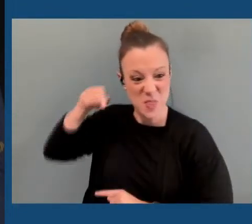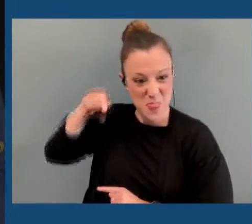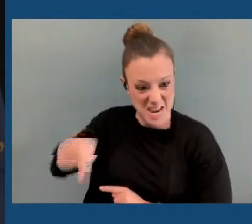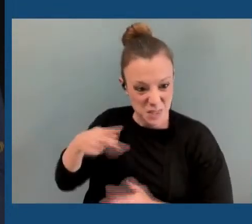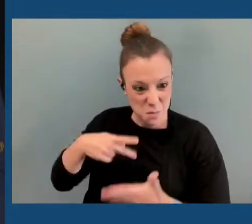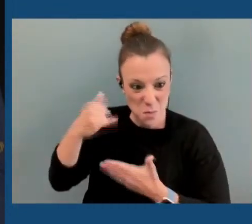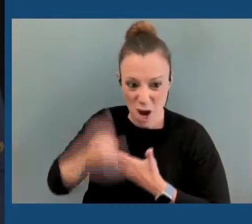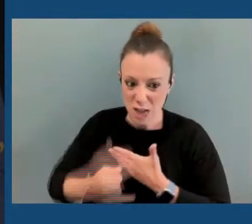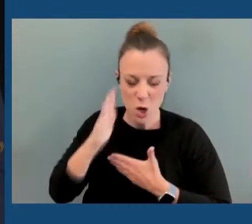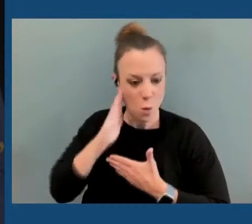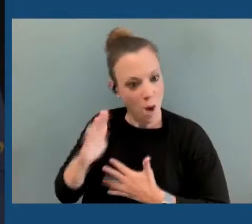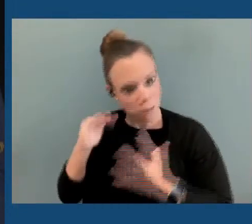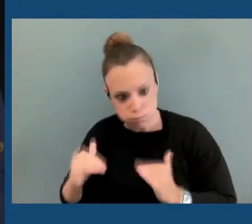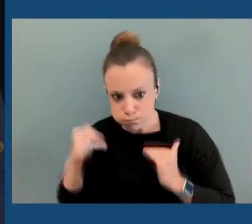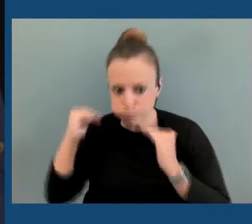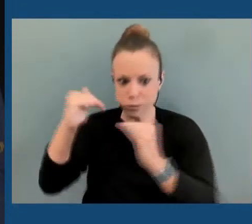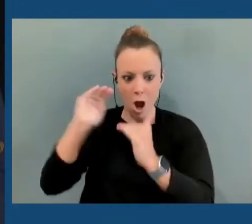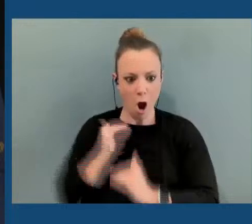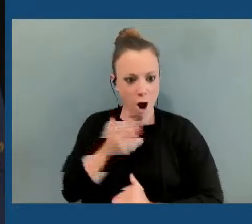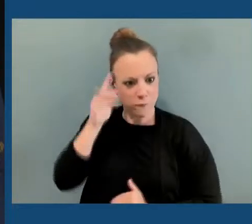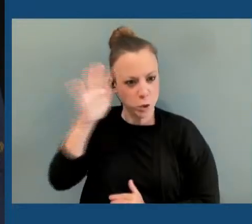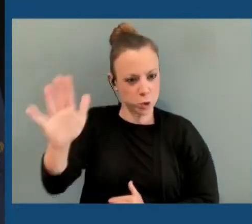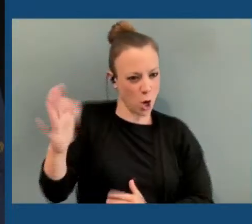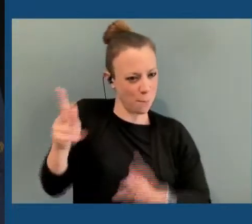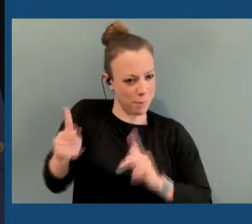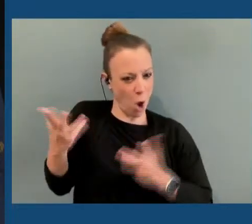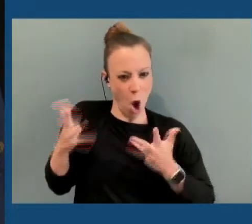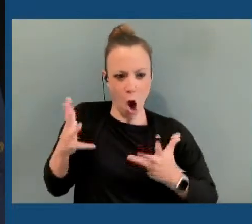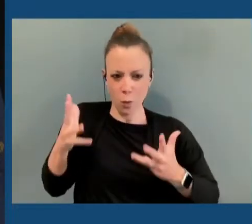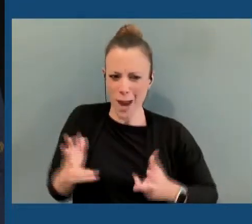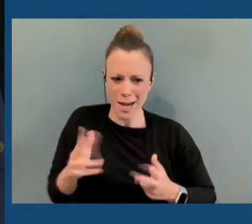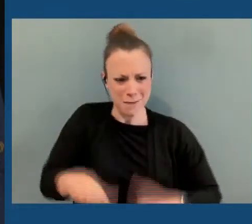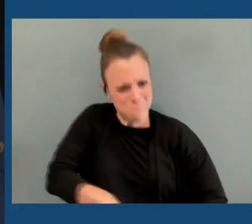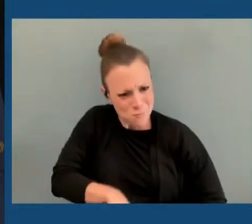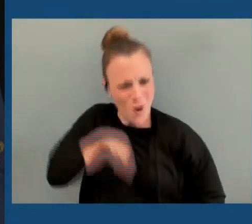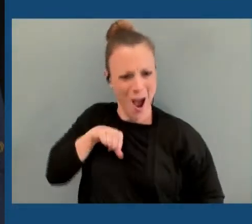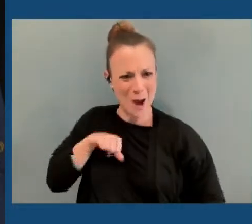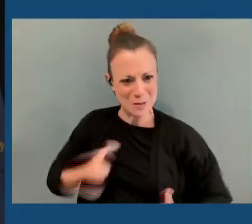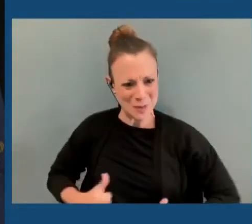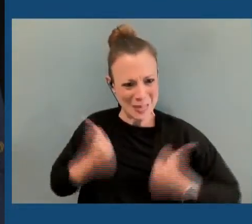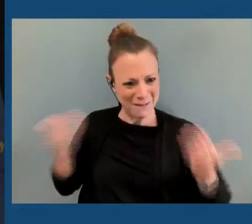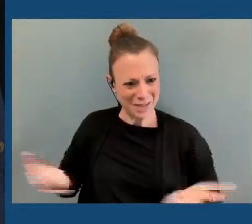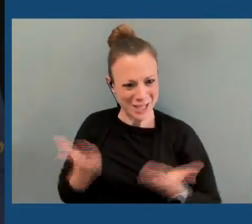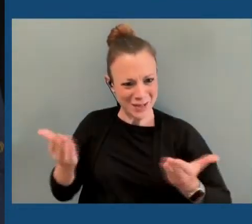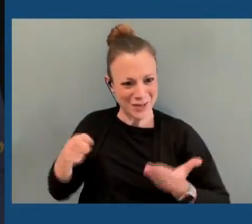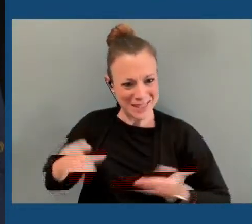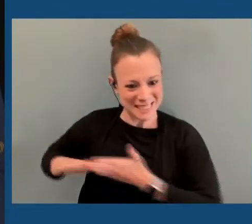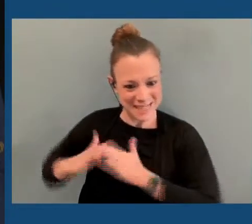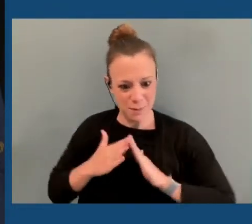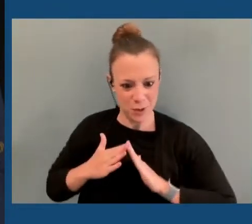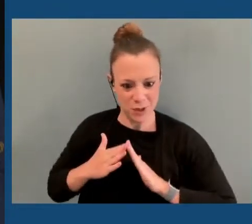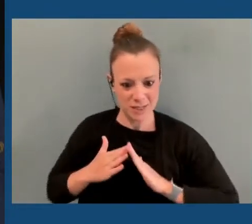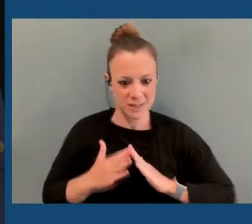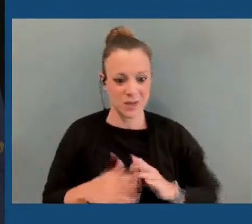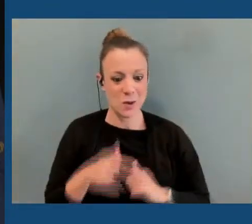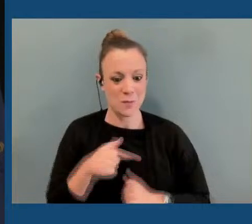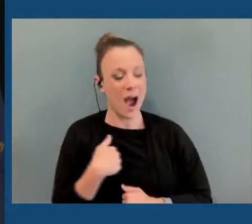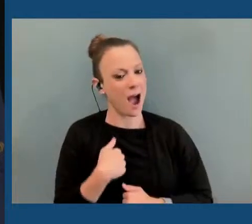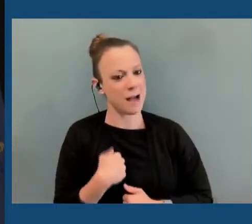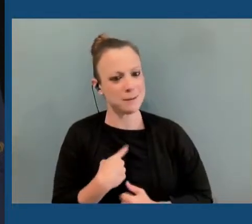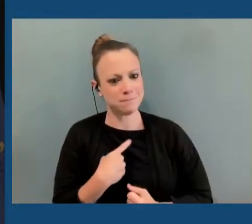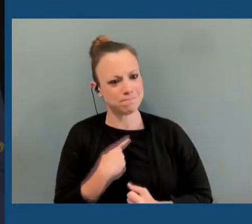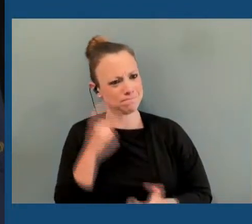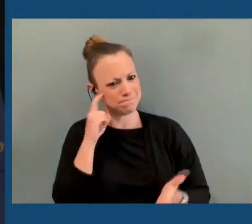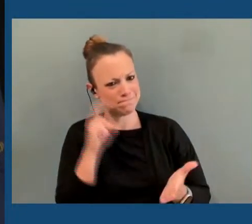doubt about that. I commend Mayor Walsh and his team for recognizing that anything that happens adjacent